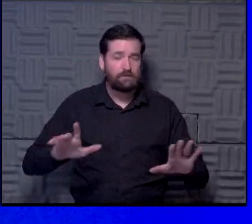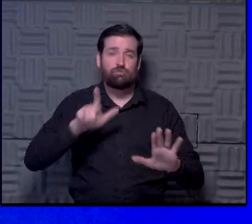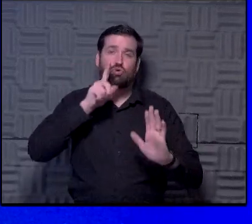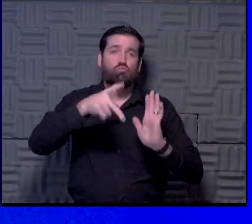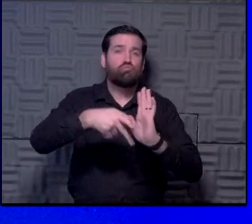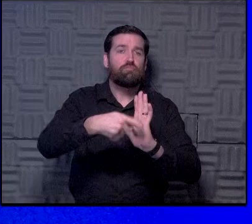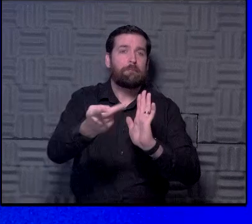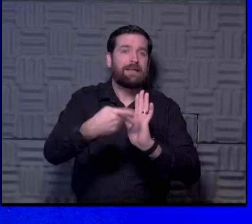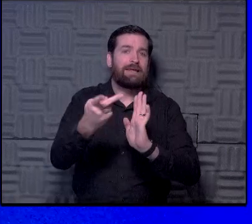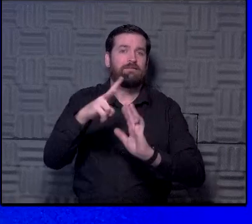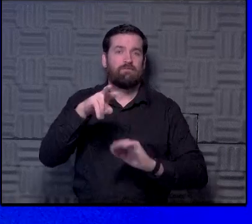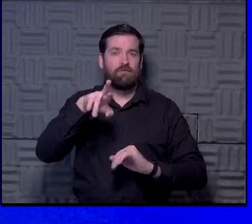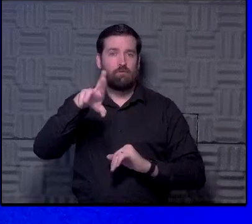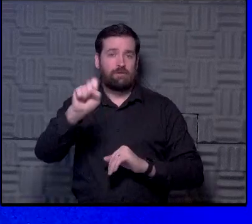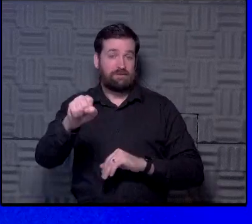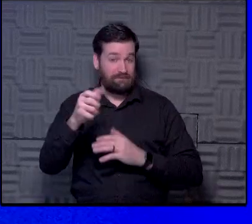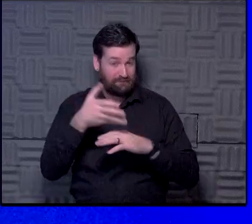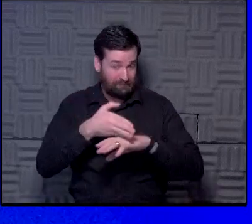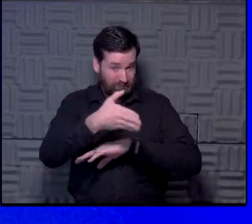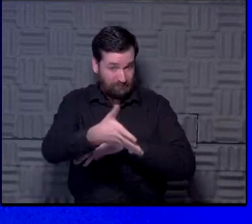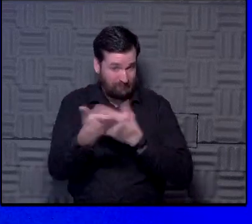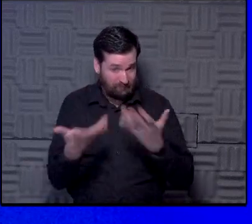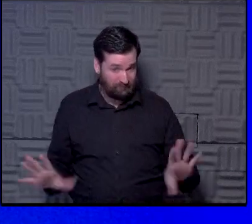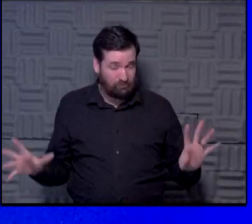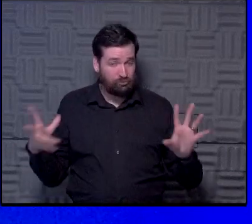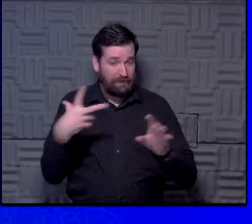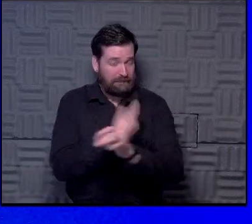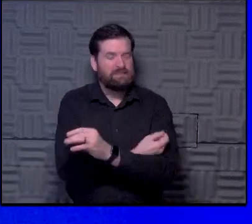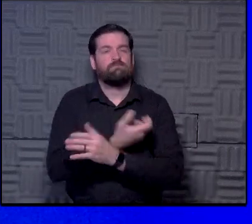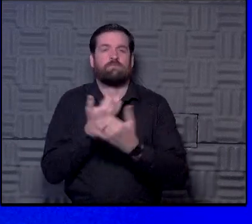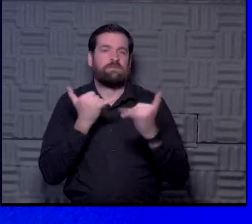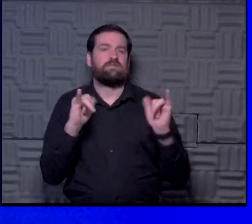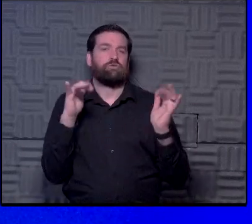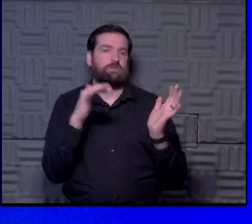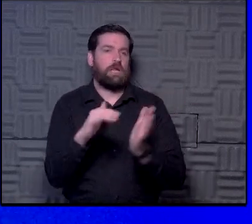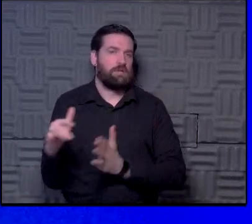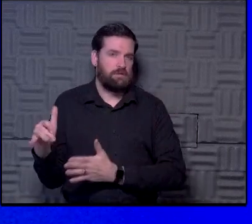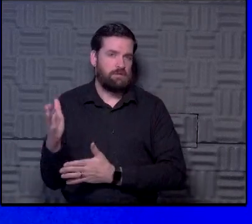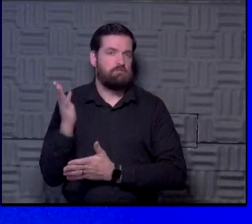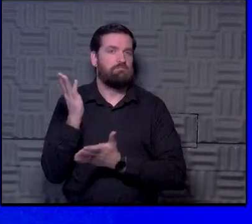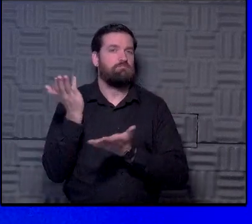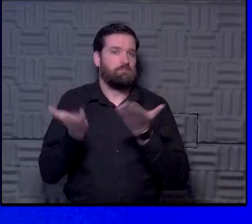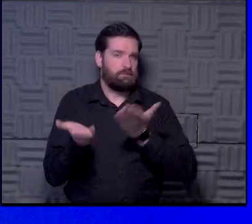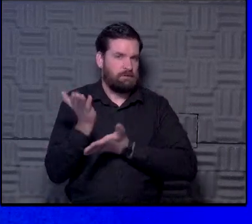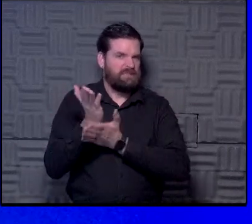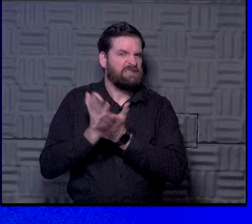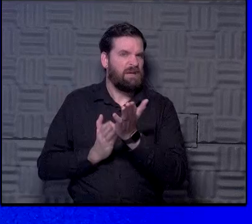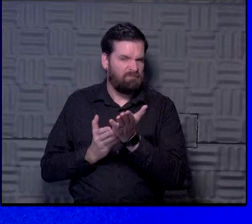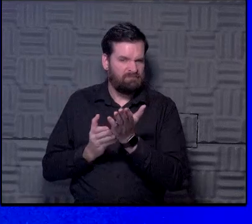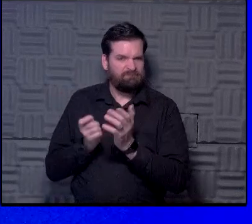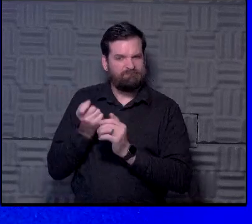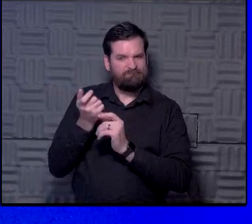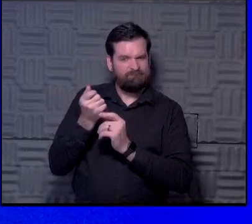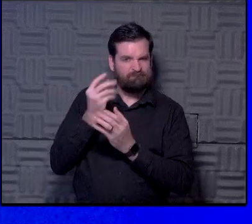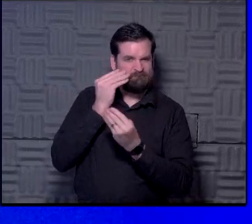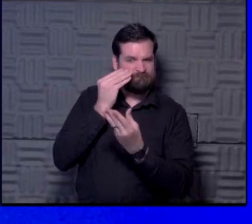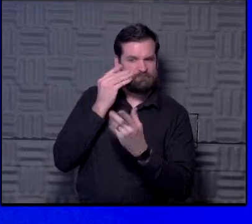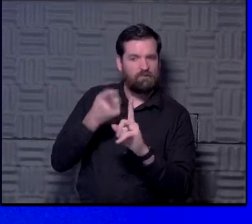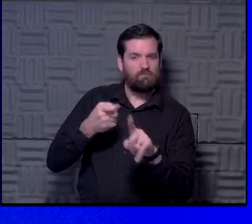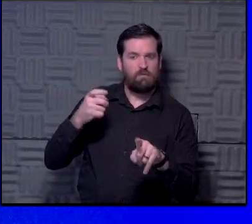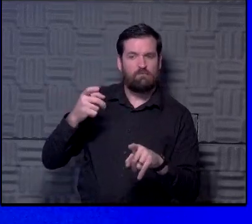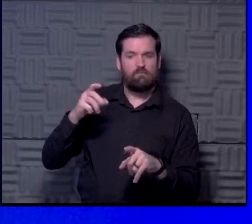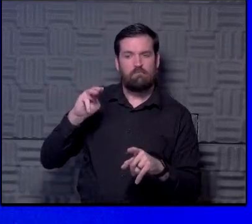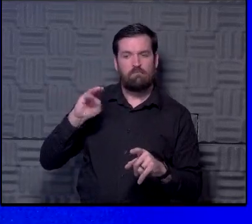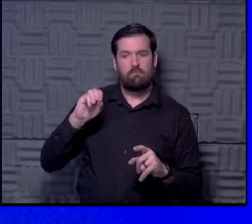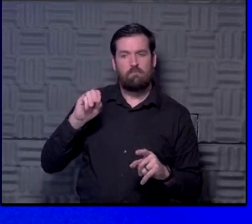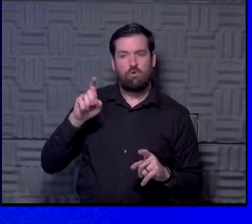the virus as much after the vaccine? That is still being studied. There was maybe a little bit of signal in some of that Moderna early data, but it is important